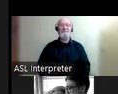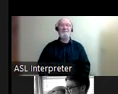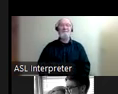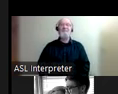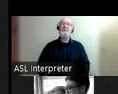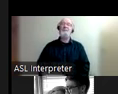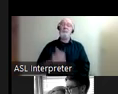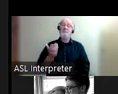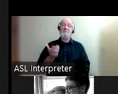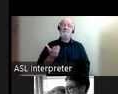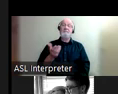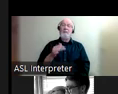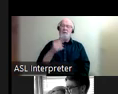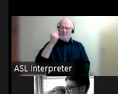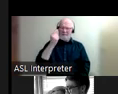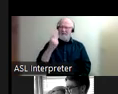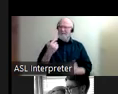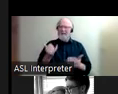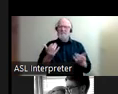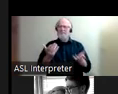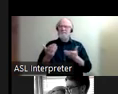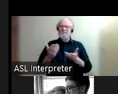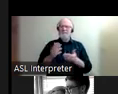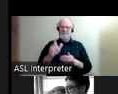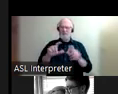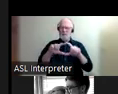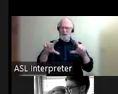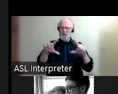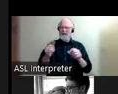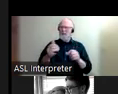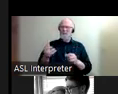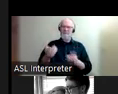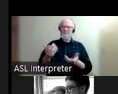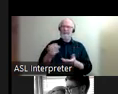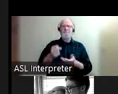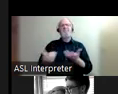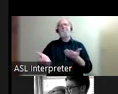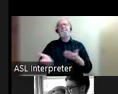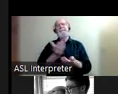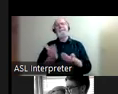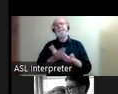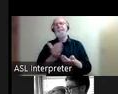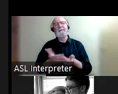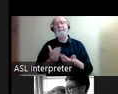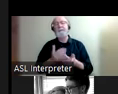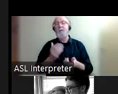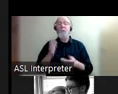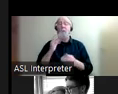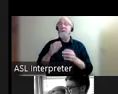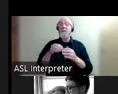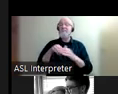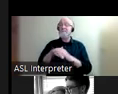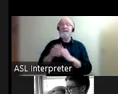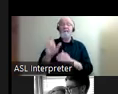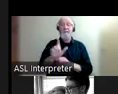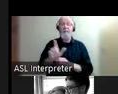So you might be thinking, how do I get a library card then? So it's quite easy to get a library card. You can go to a branch or